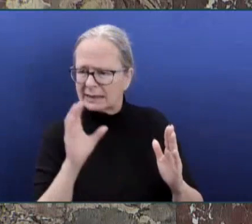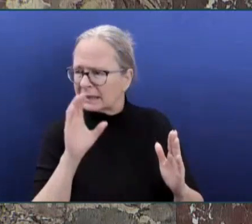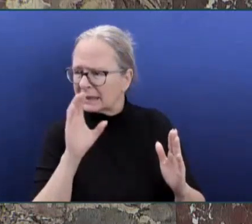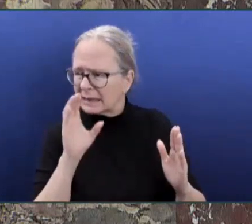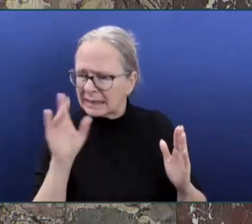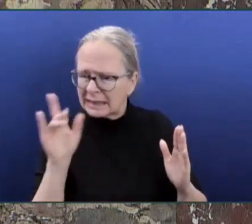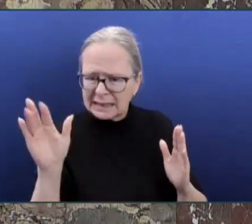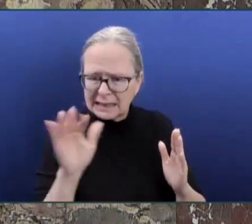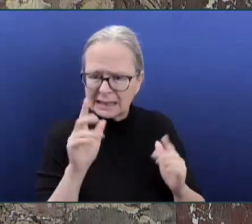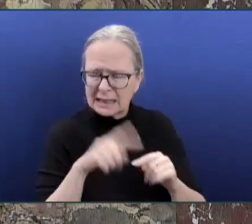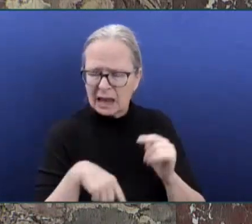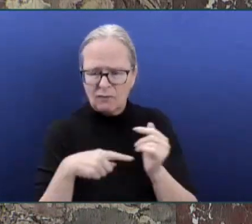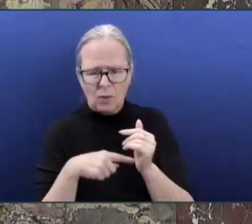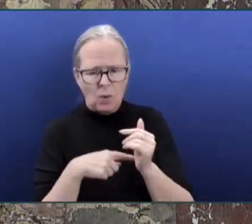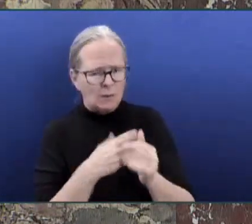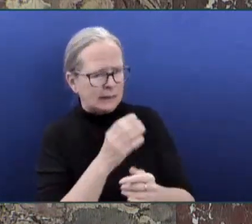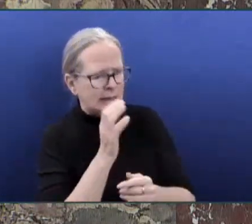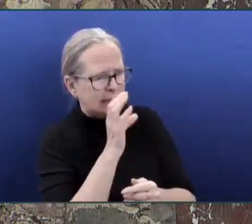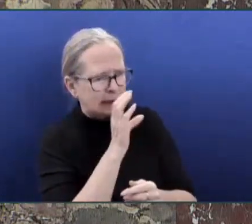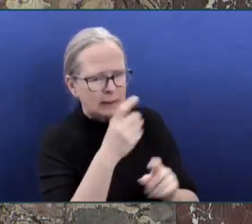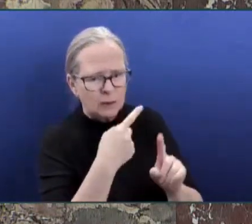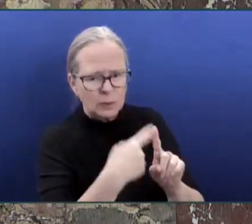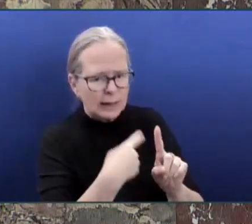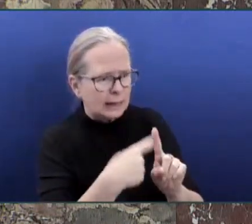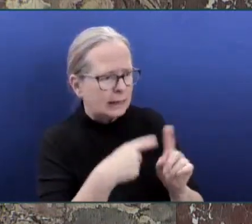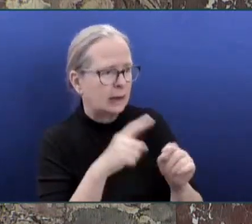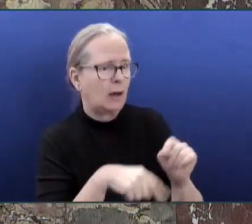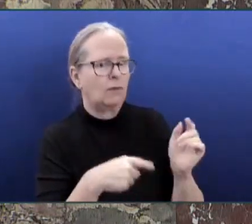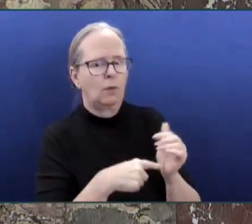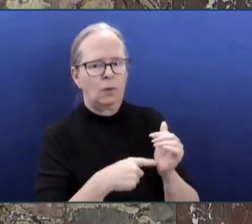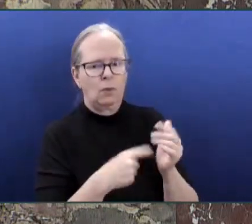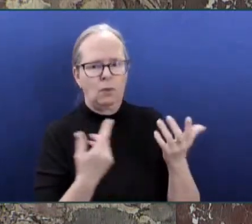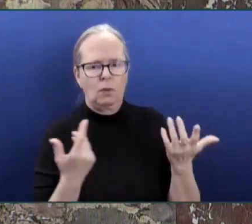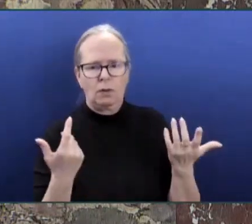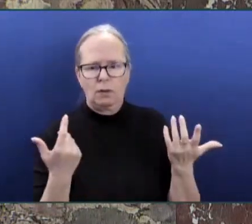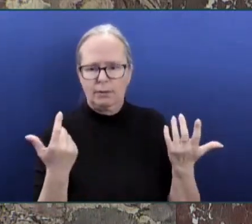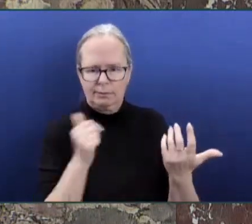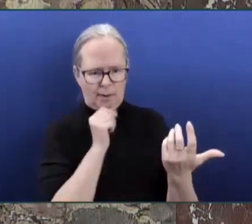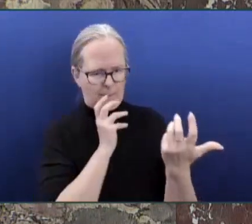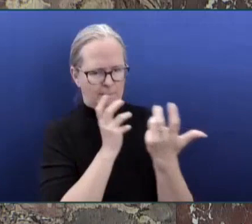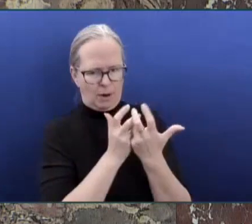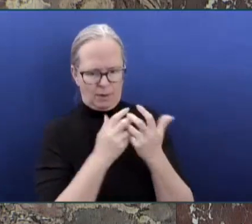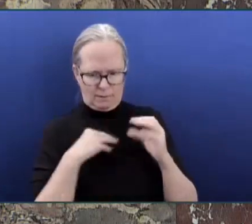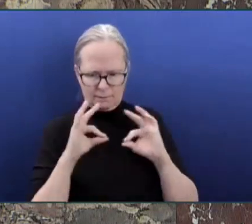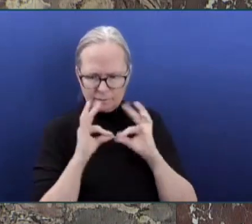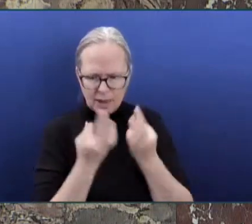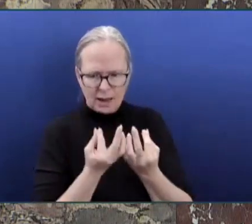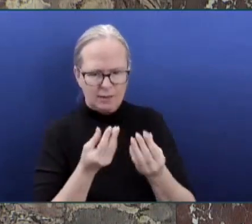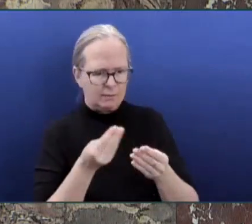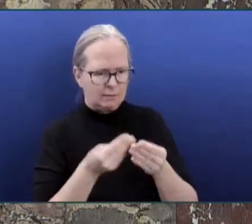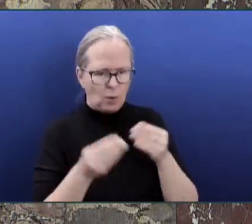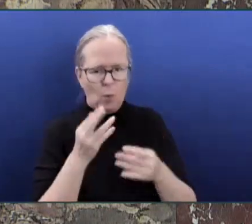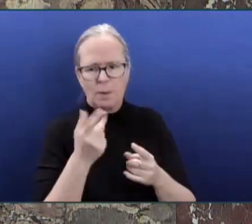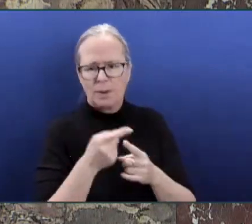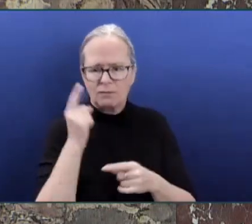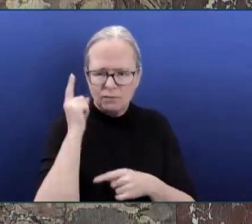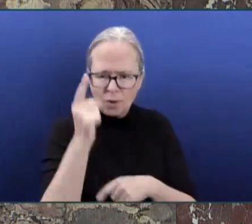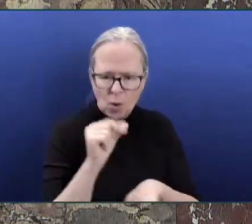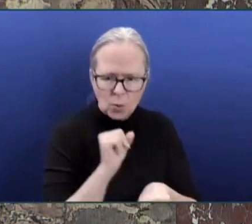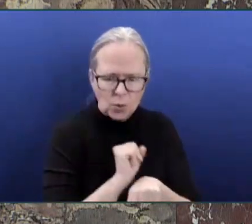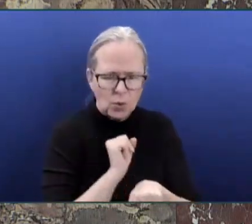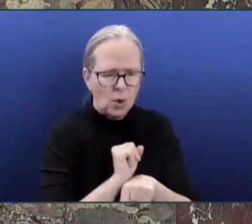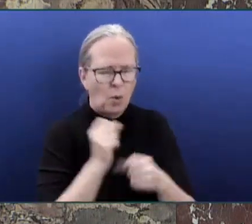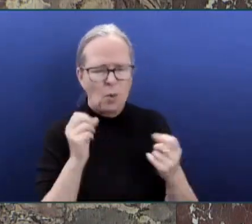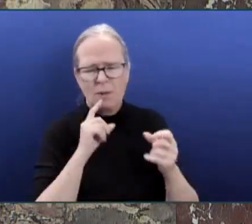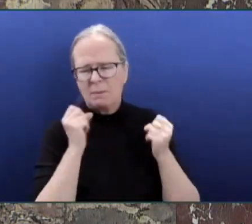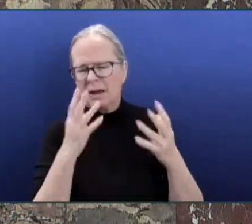they can rent, it's close to work, that's good for their family, that's good for their personal needs. It is one of the major challenges we face in BC, and the